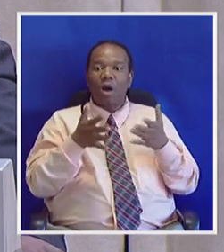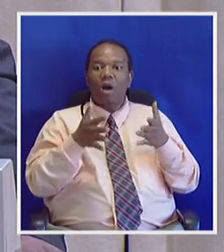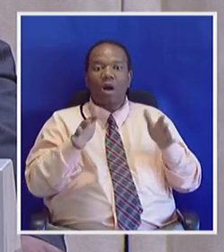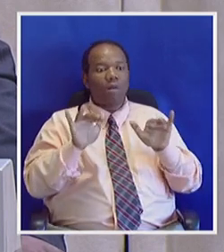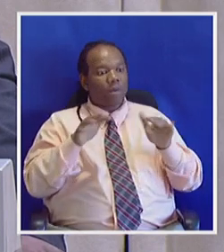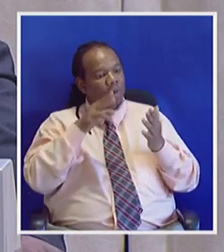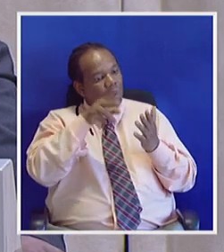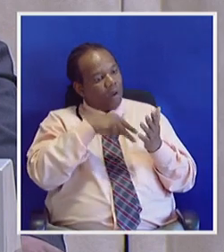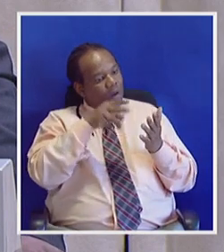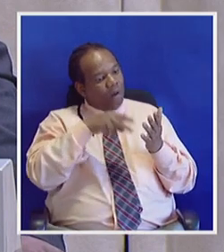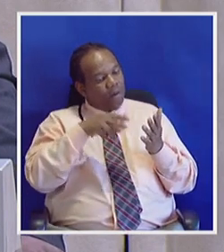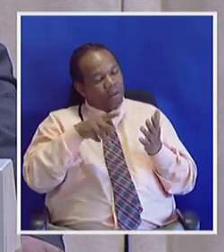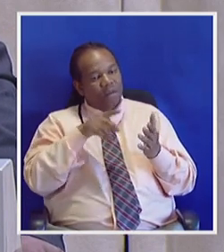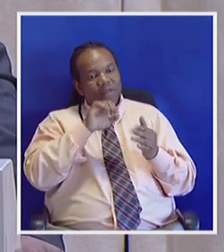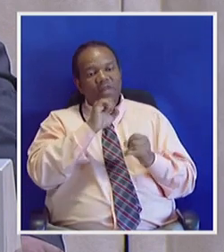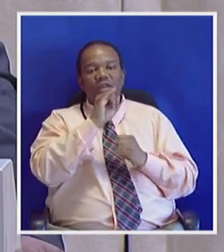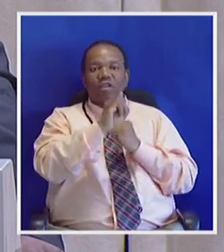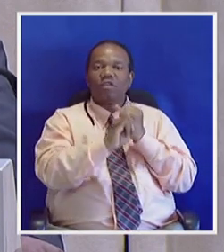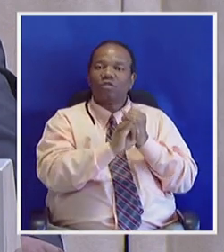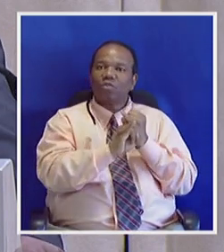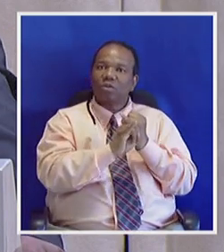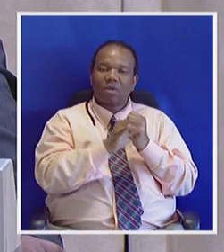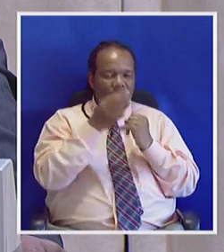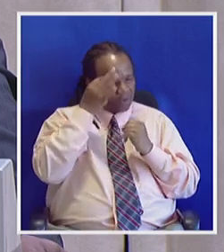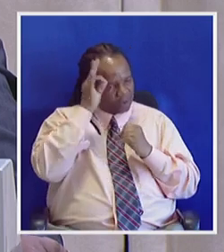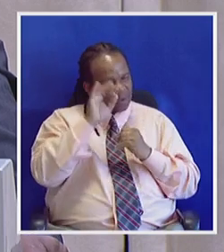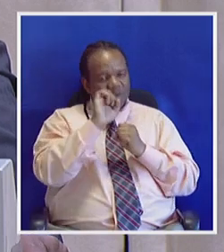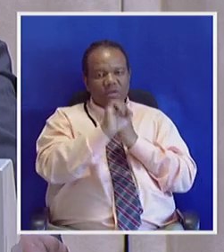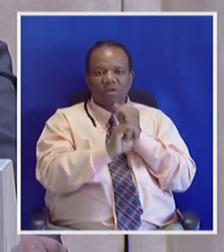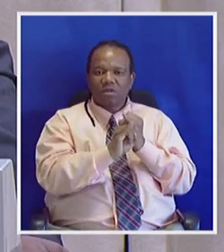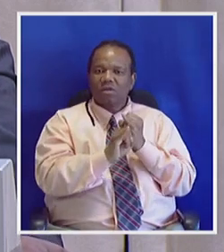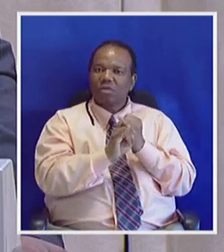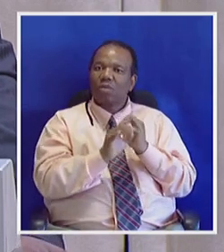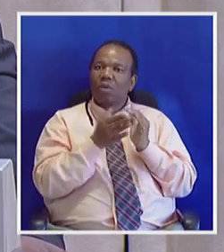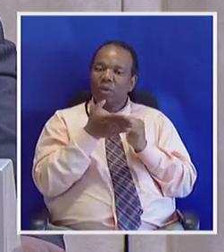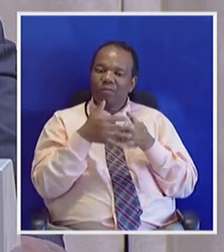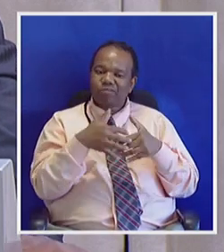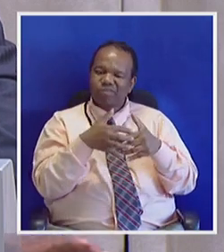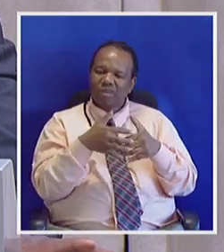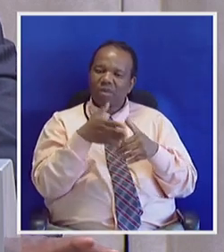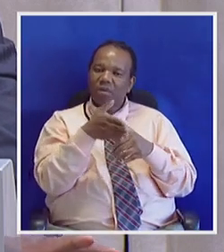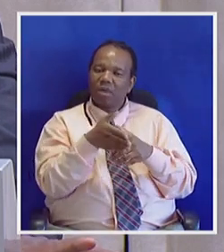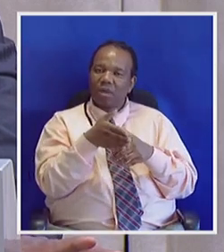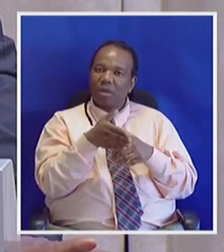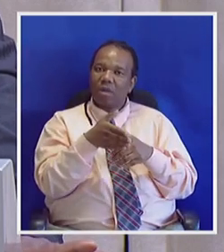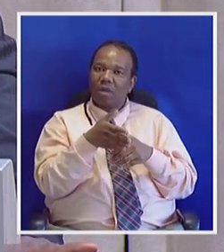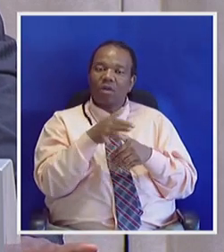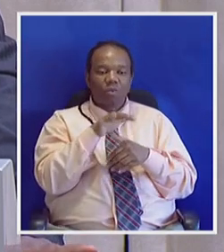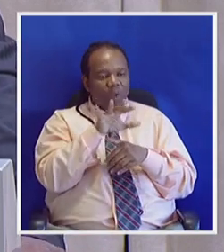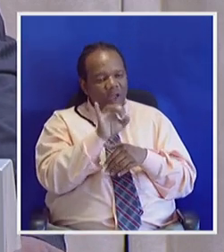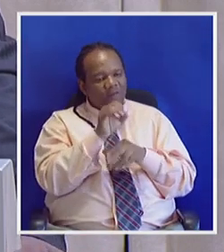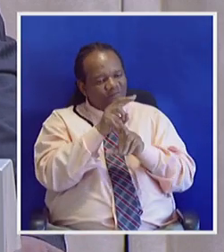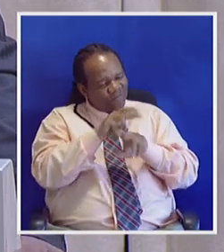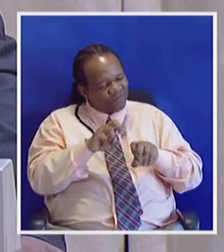the institutions, state institutions, that have been put in place to deal with these